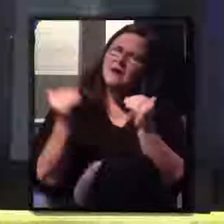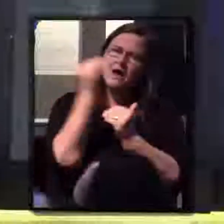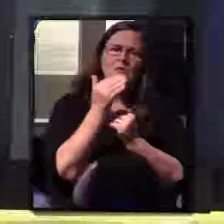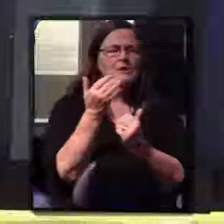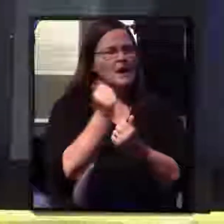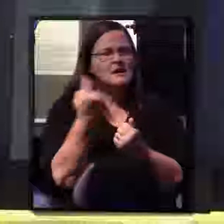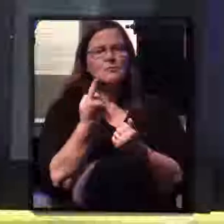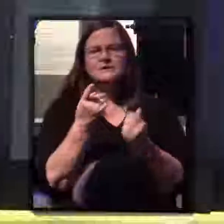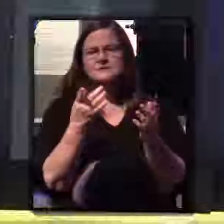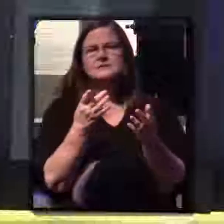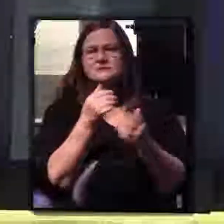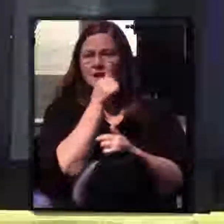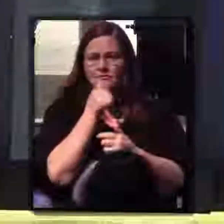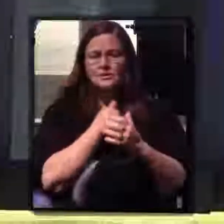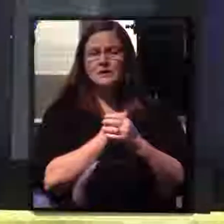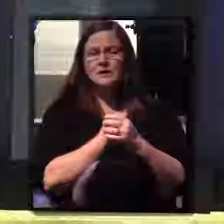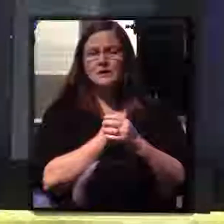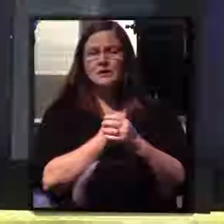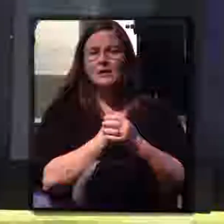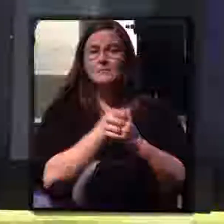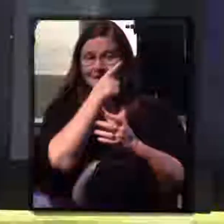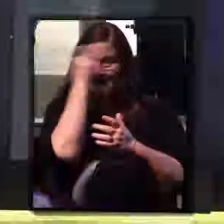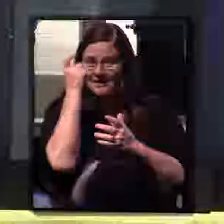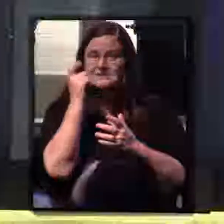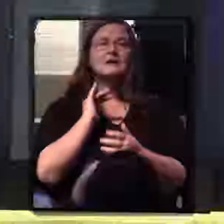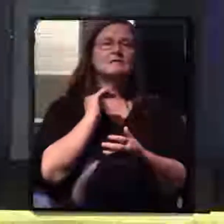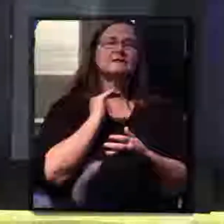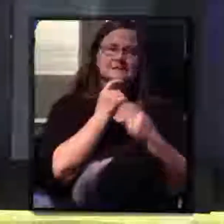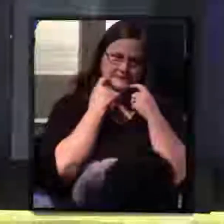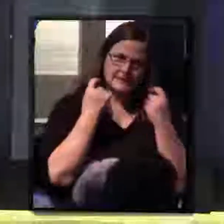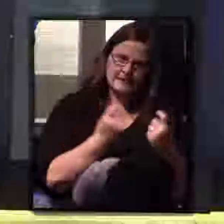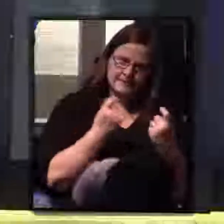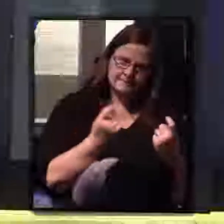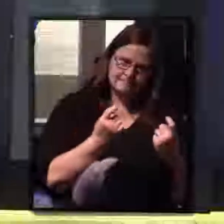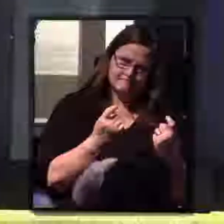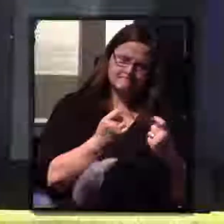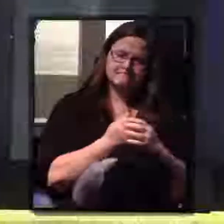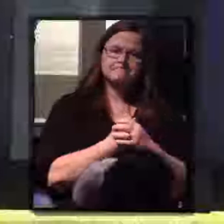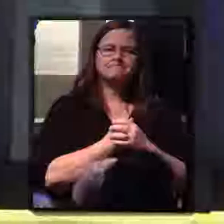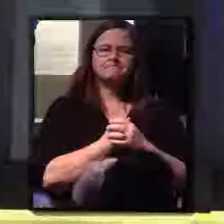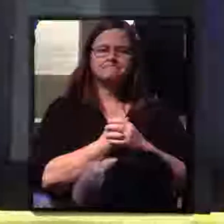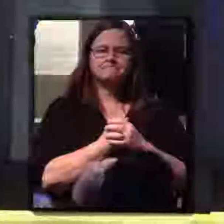horribly beyond what anyone else has ever suffered